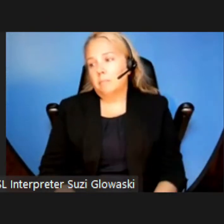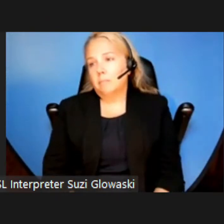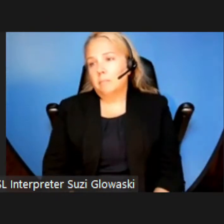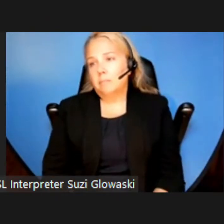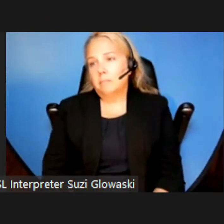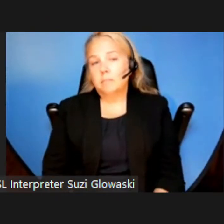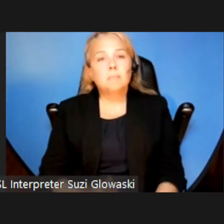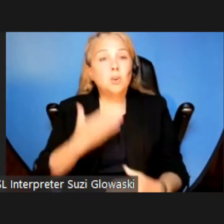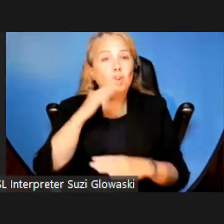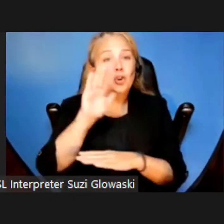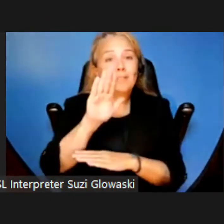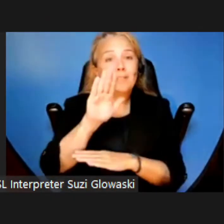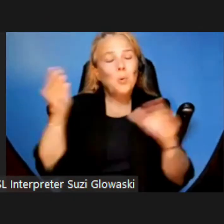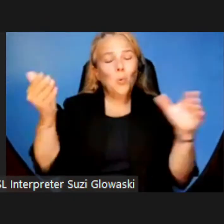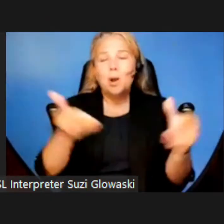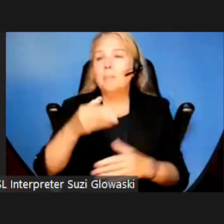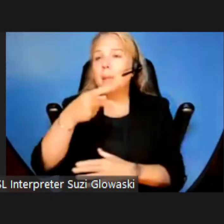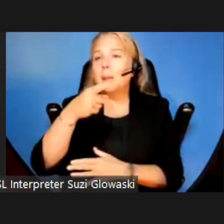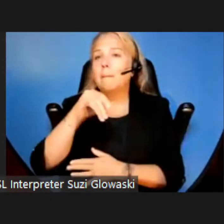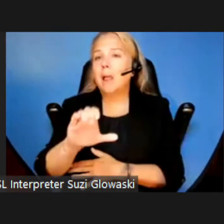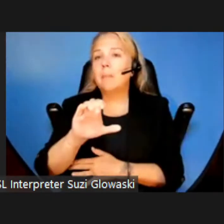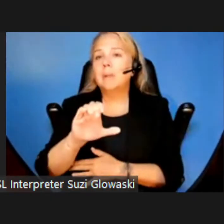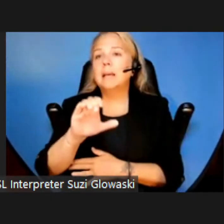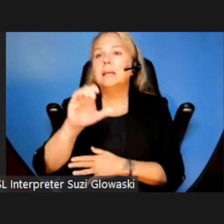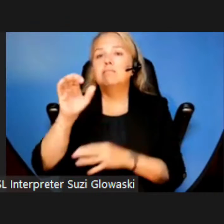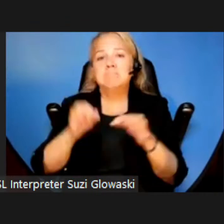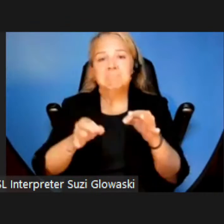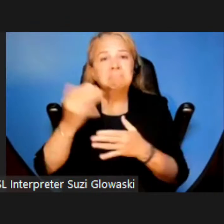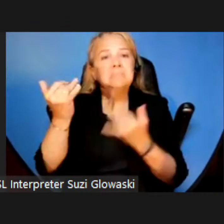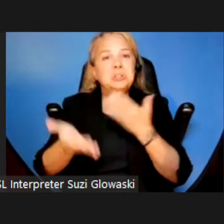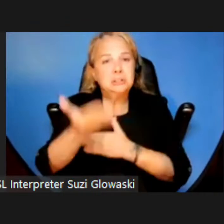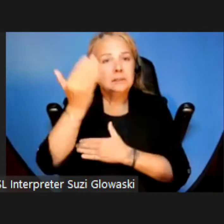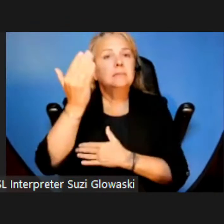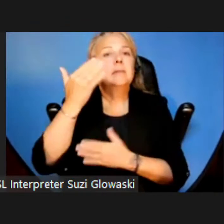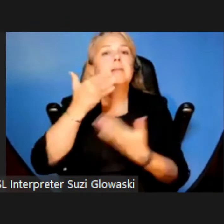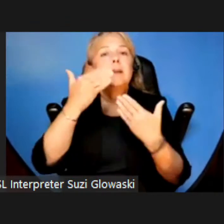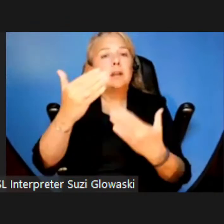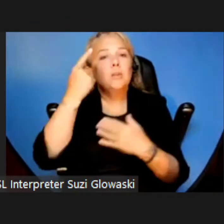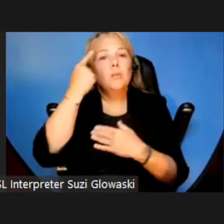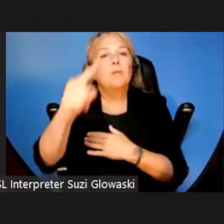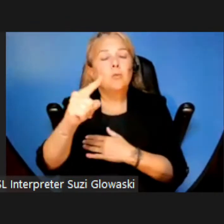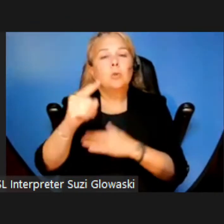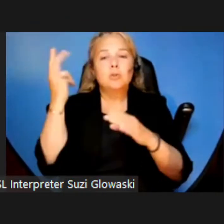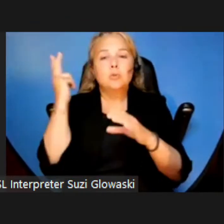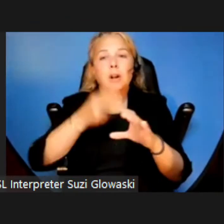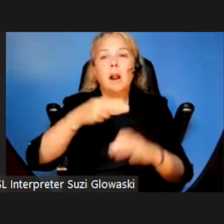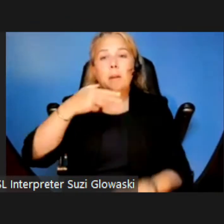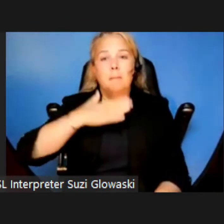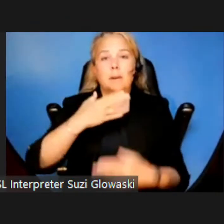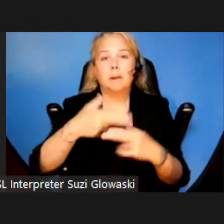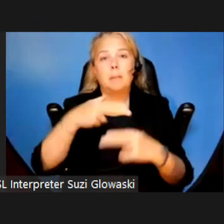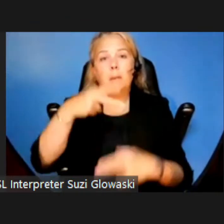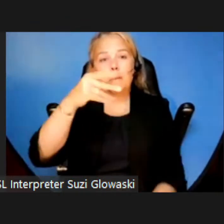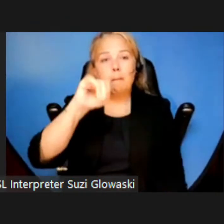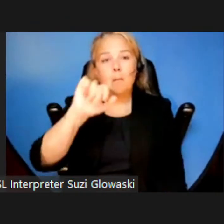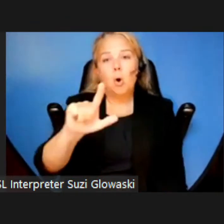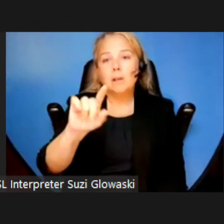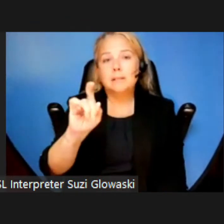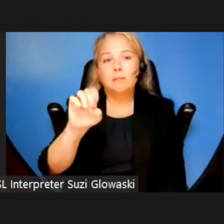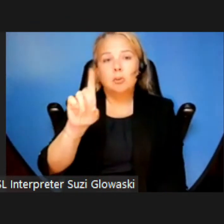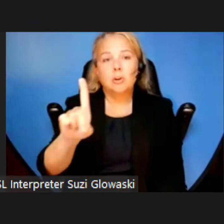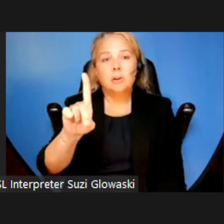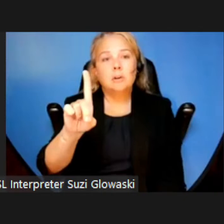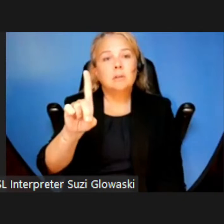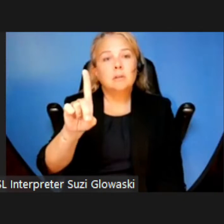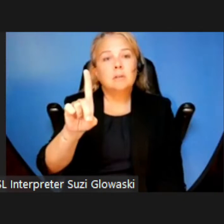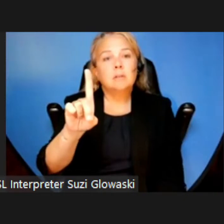Good evening and welcome to our public hearing this evening. Thank you for joining us. I am Paul Smedberg, the chair of the WMATA Board of